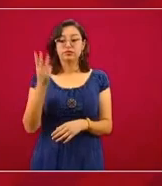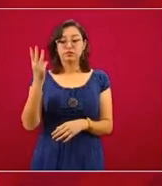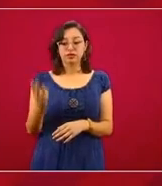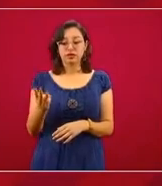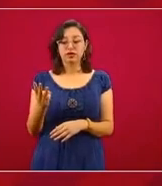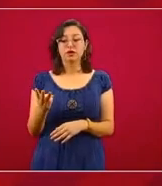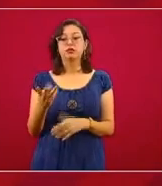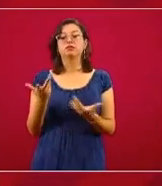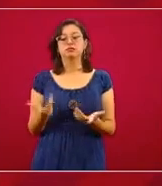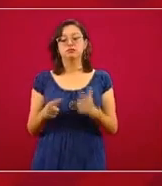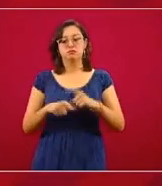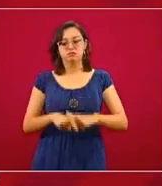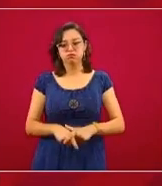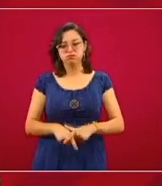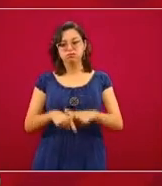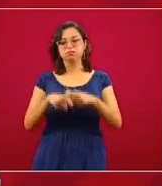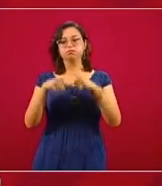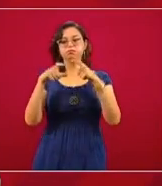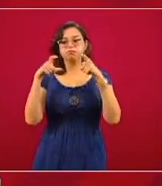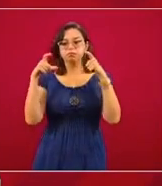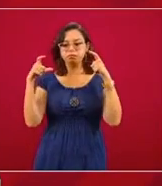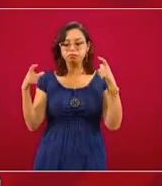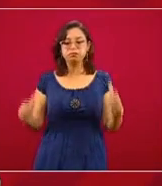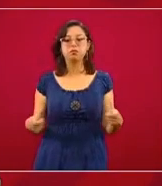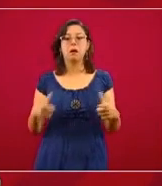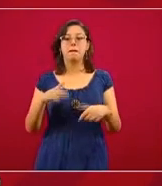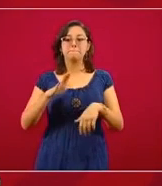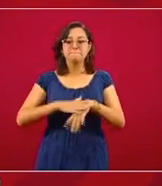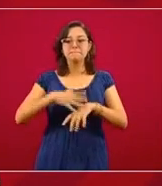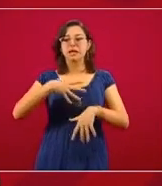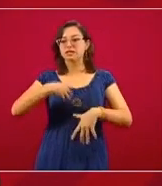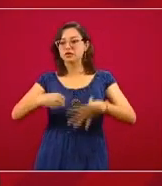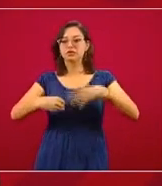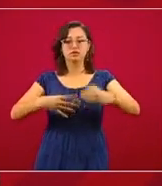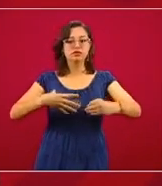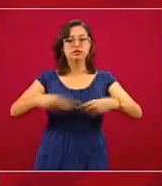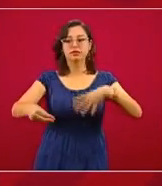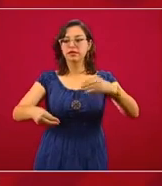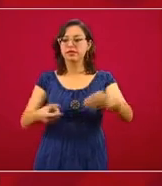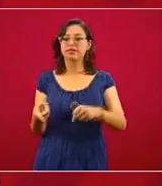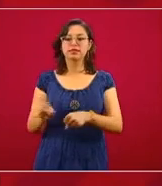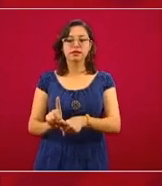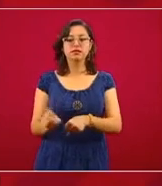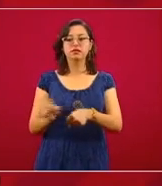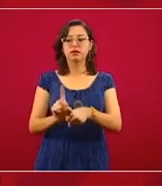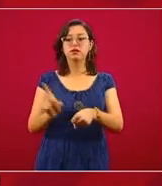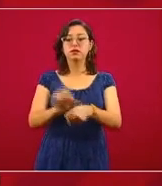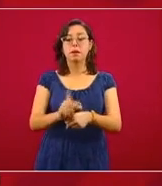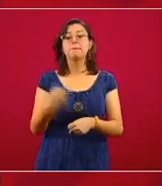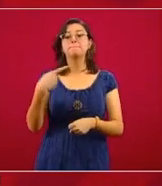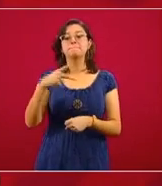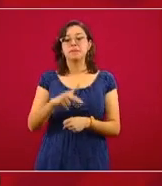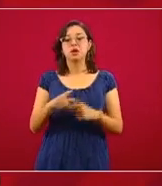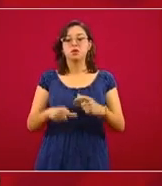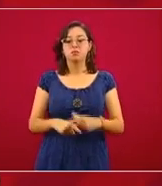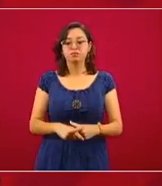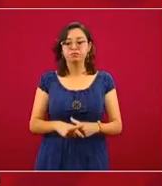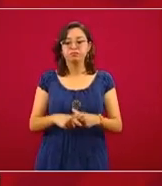see, as we have been saying, we are currently at phase 3, meaning we are still